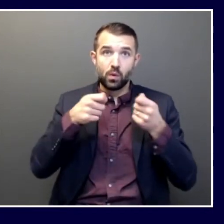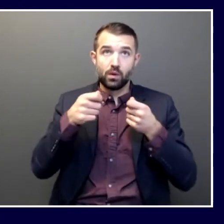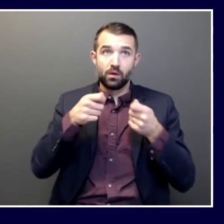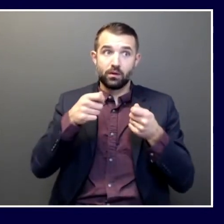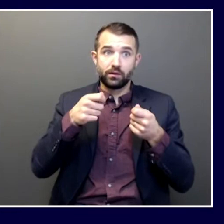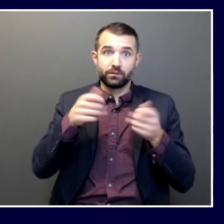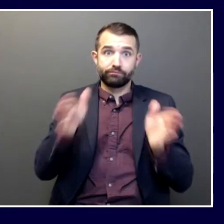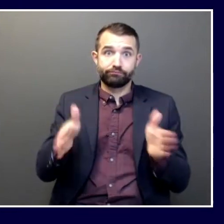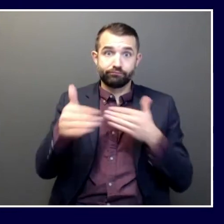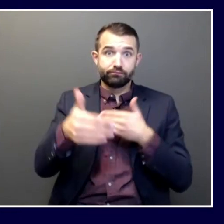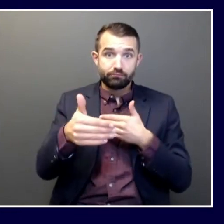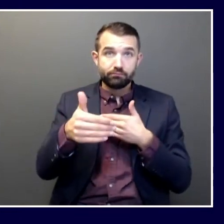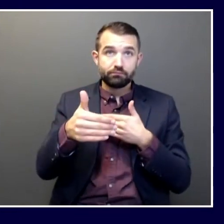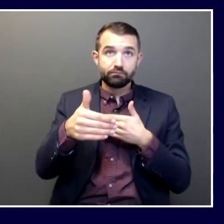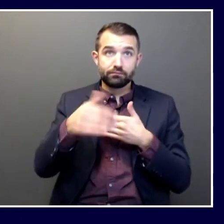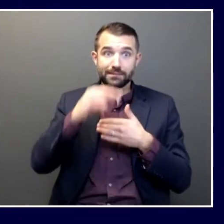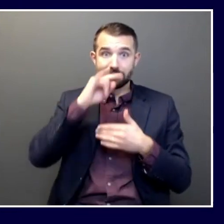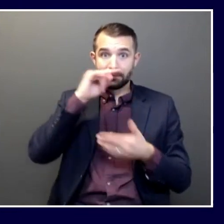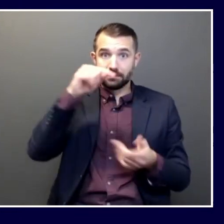And